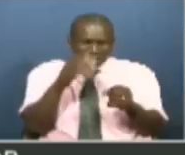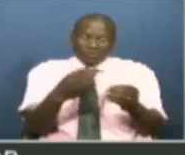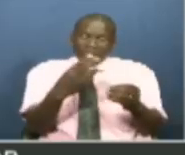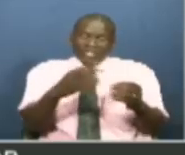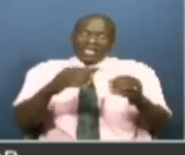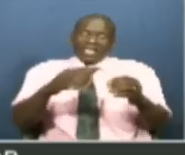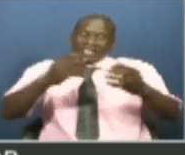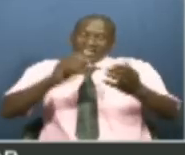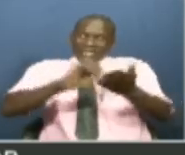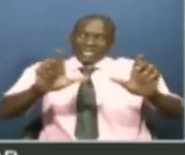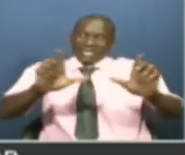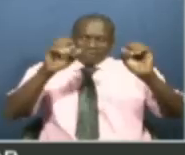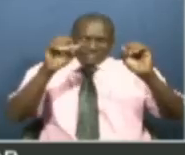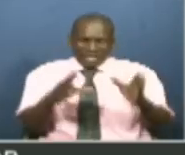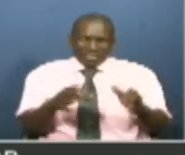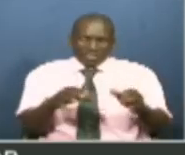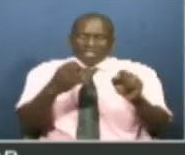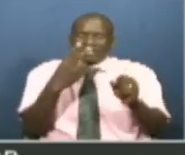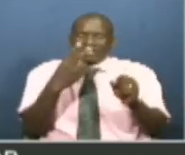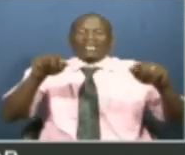Last but not least,